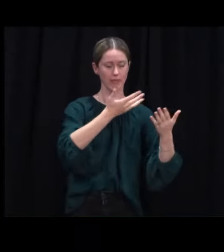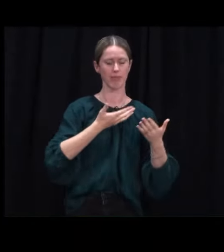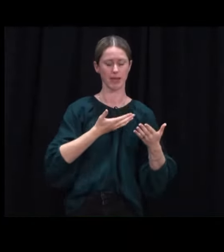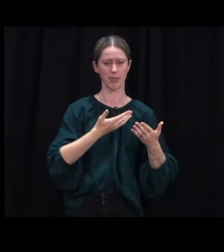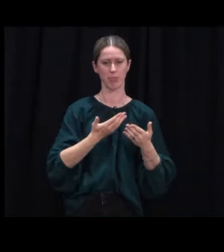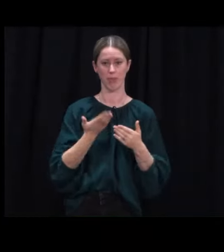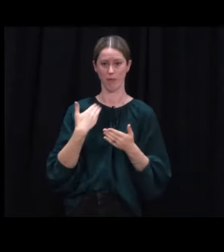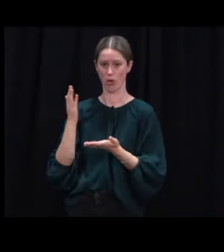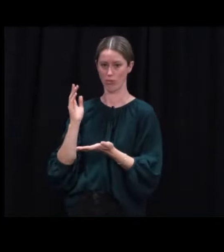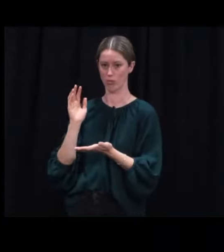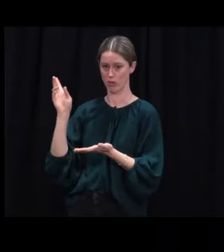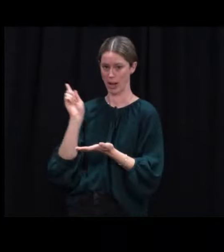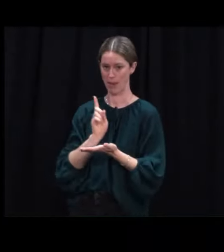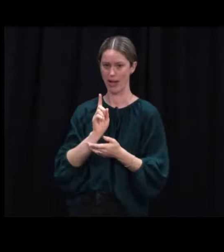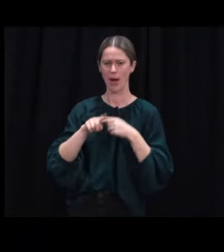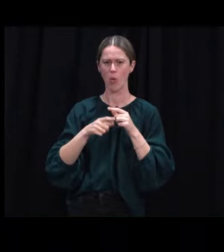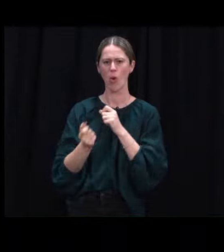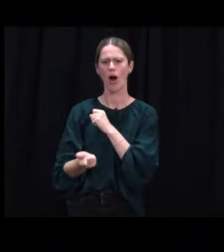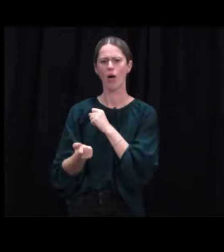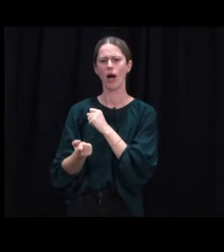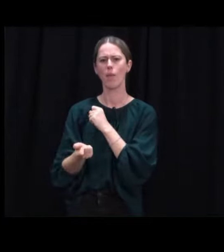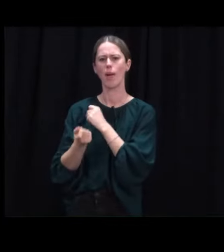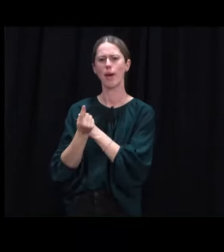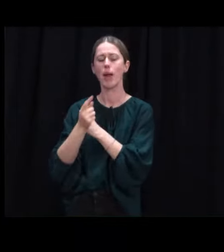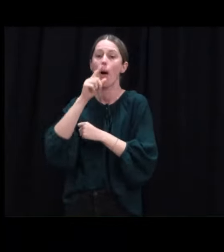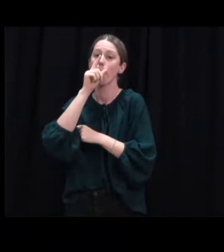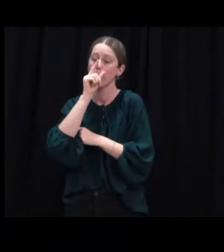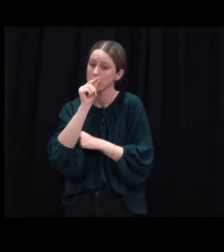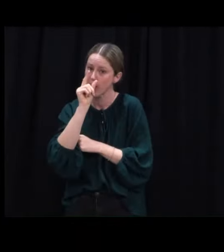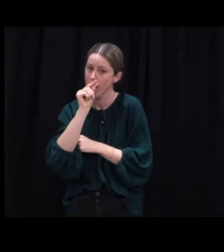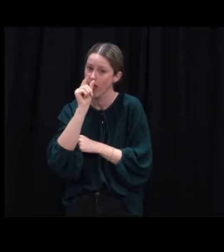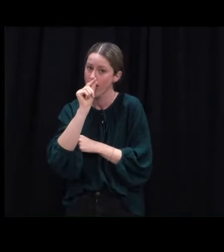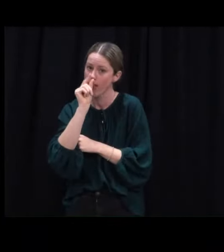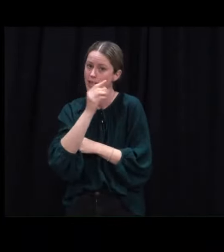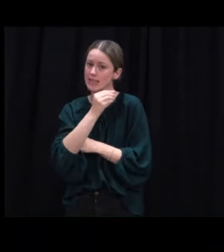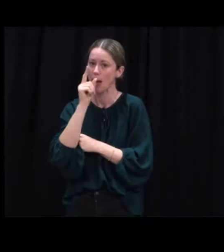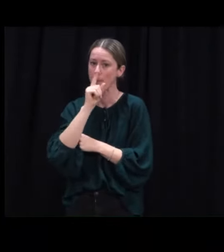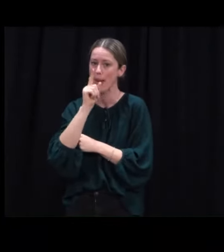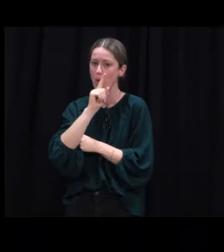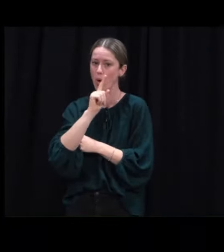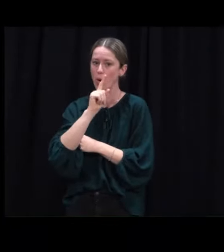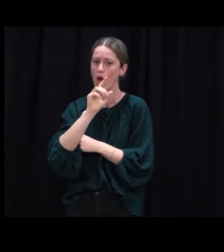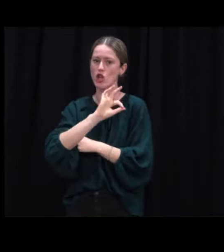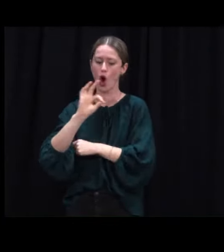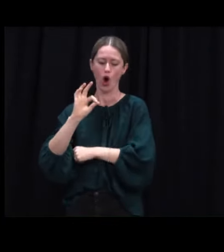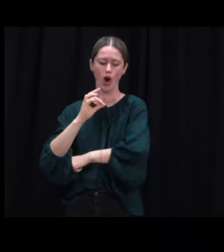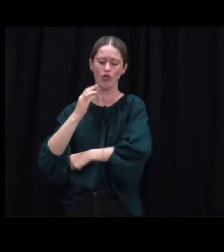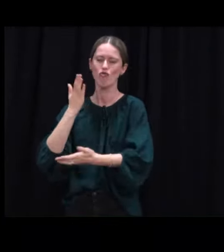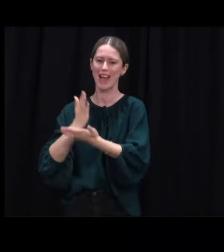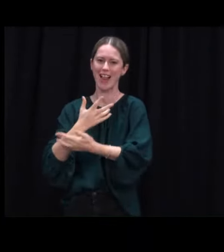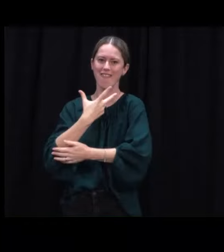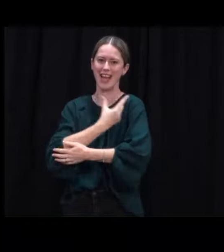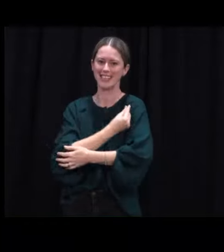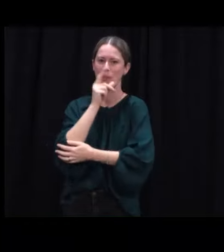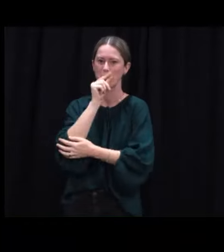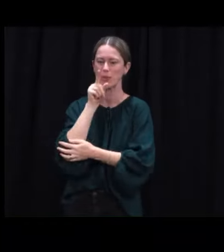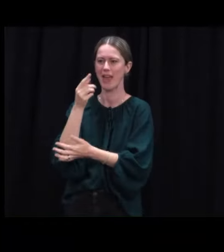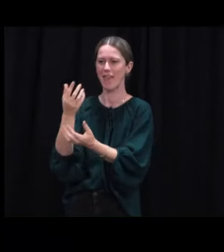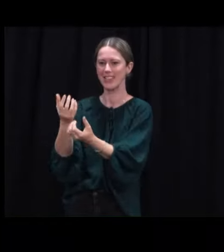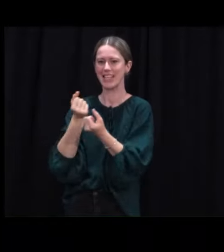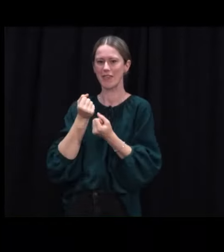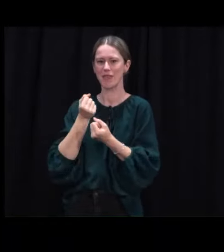I came down on the incident around the possibility of some people receiving saline instead of the